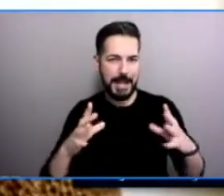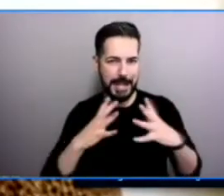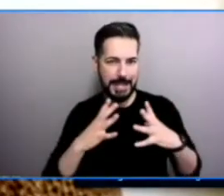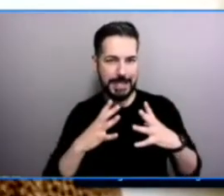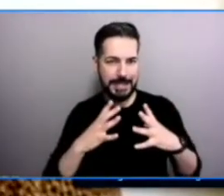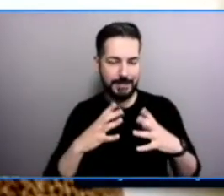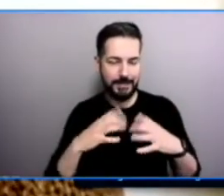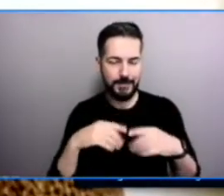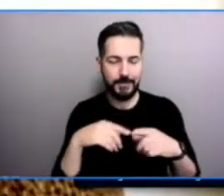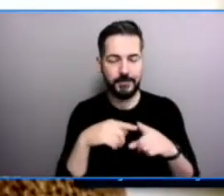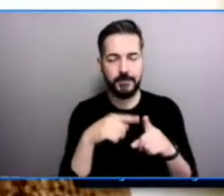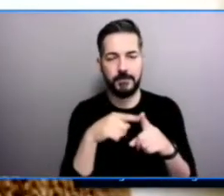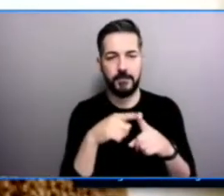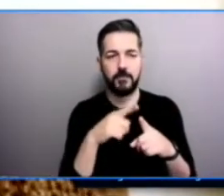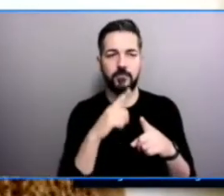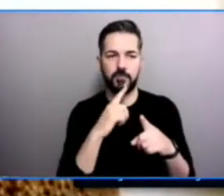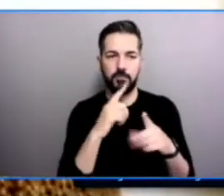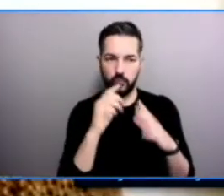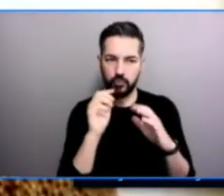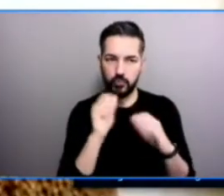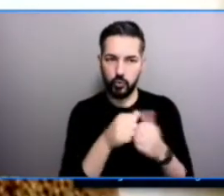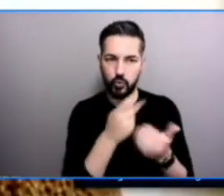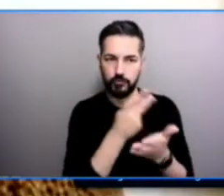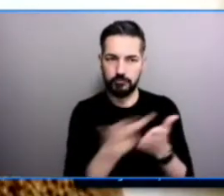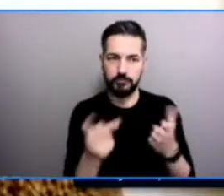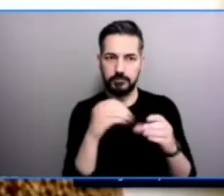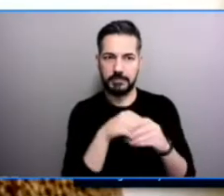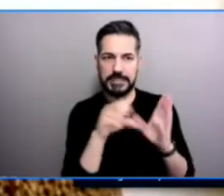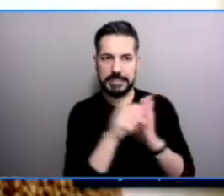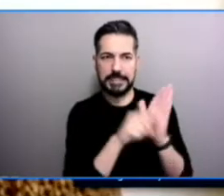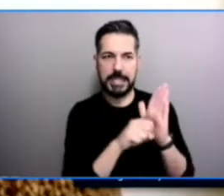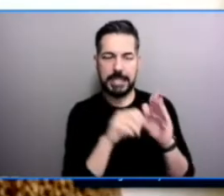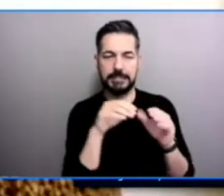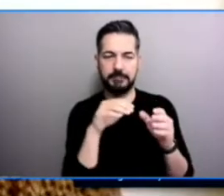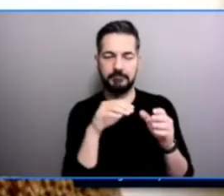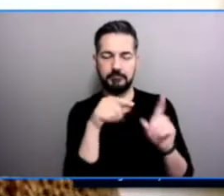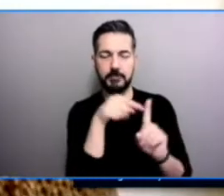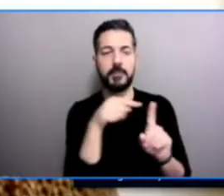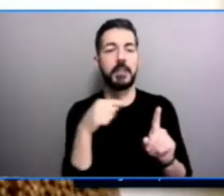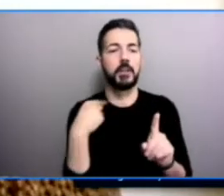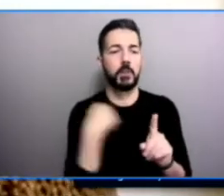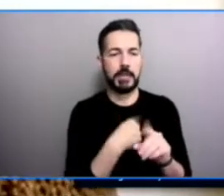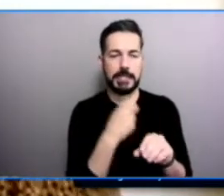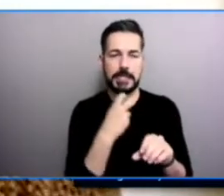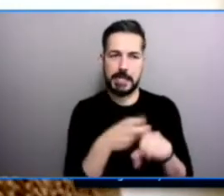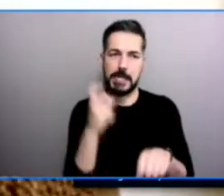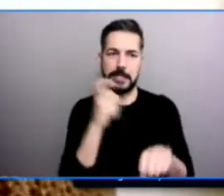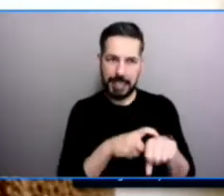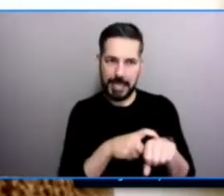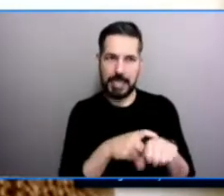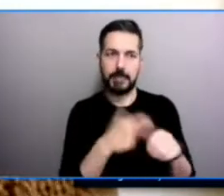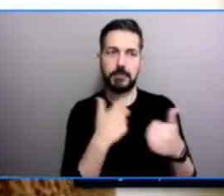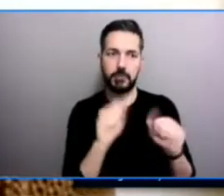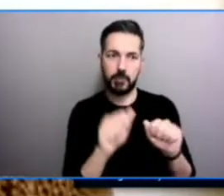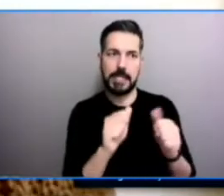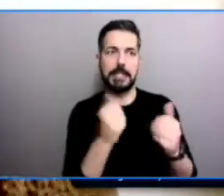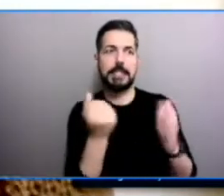of color leaders in those spaces were constantly just not listened to about what our communities